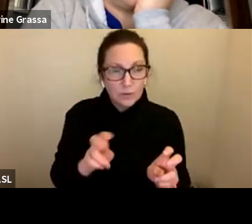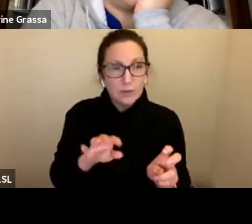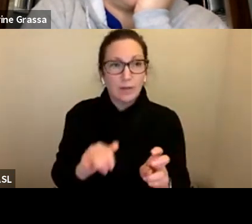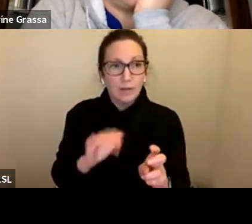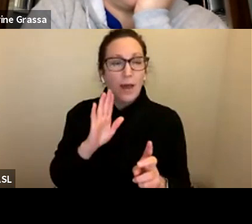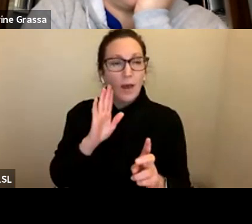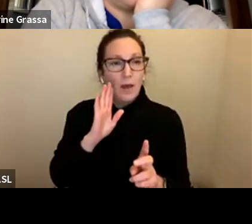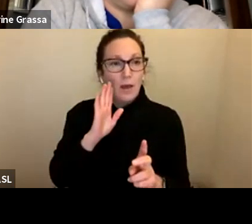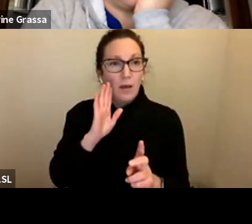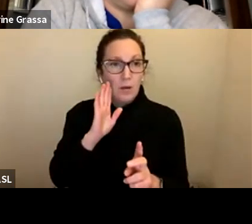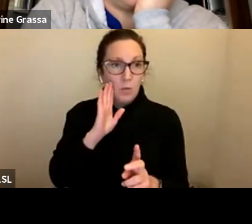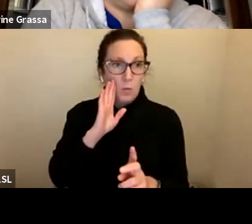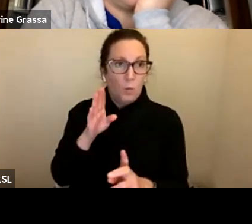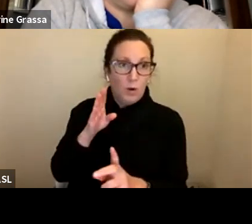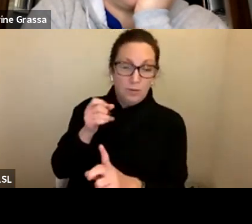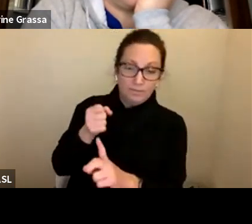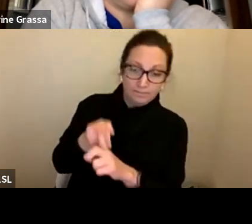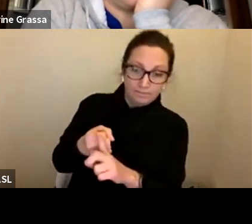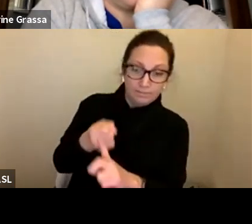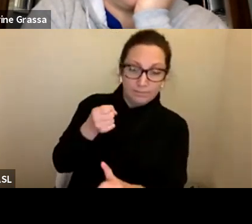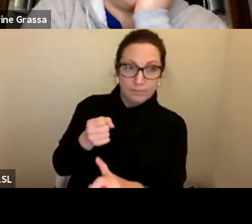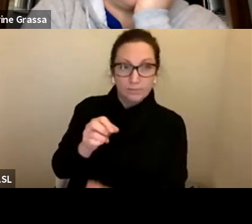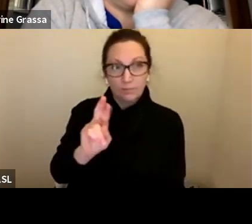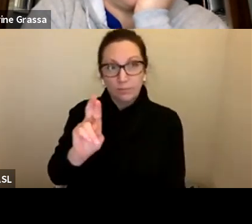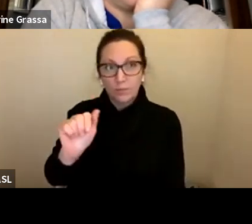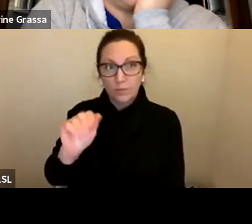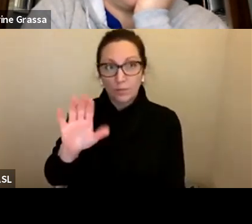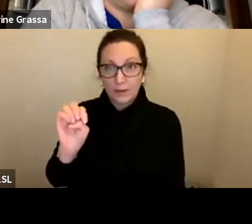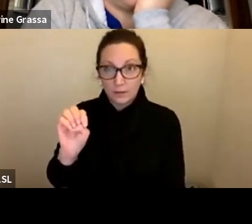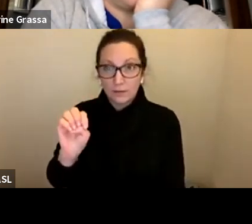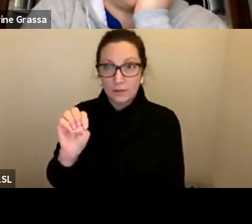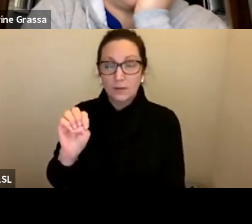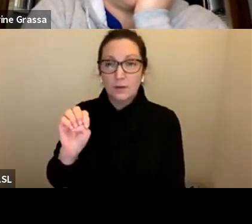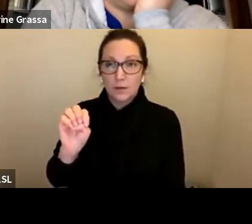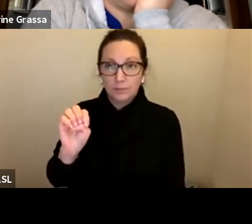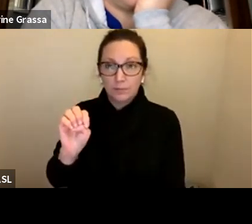impact on race, that we are